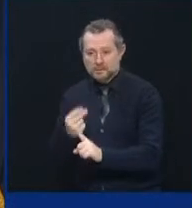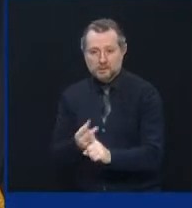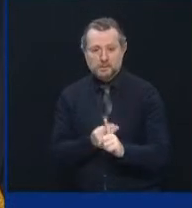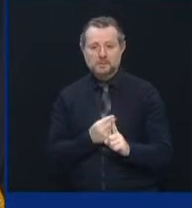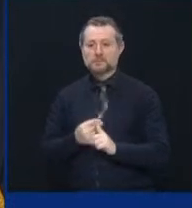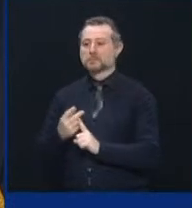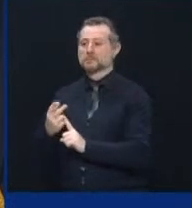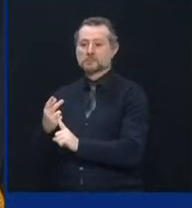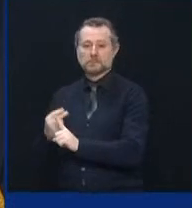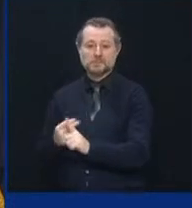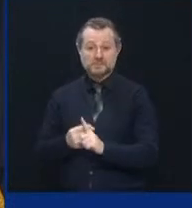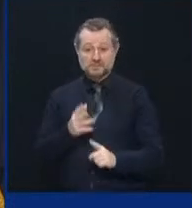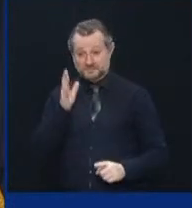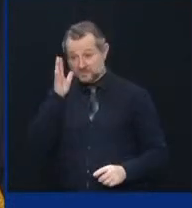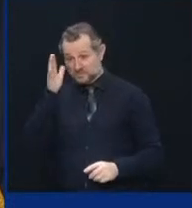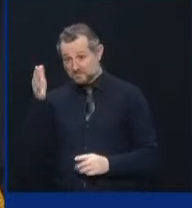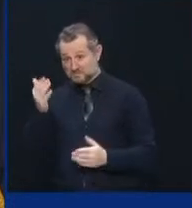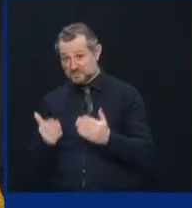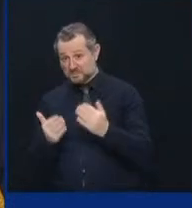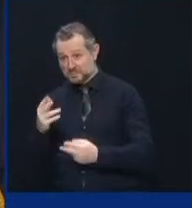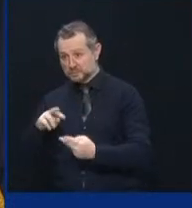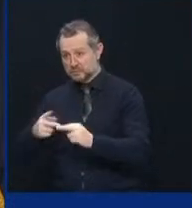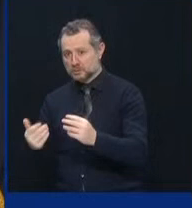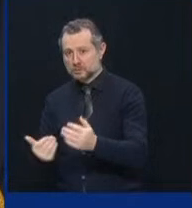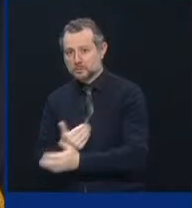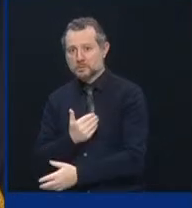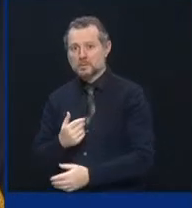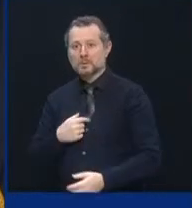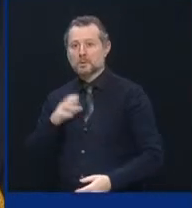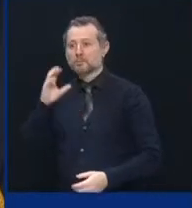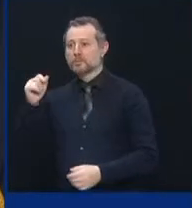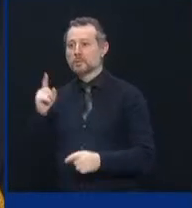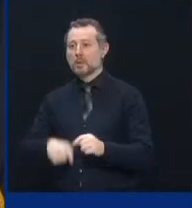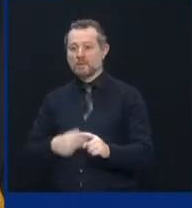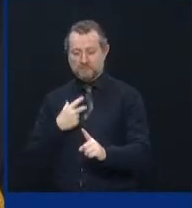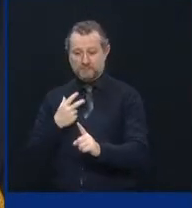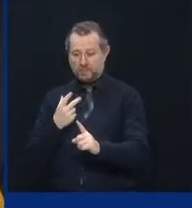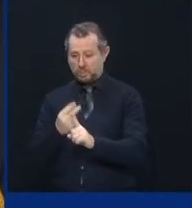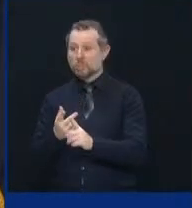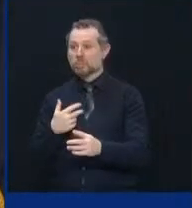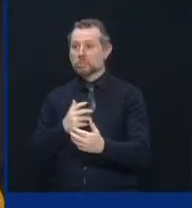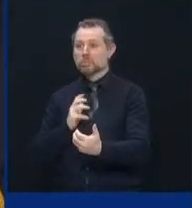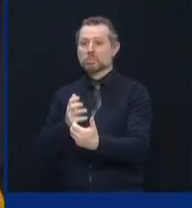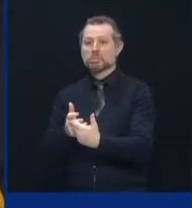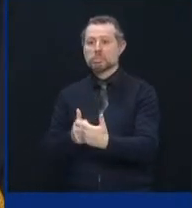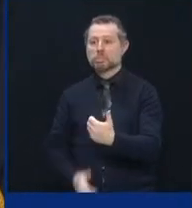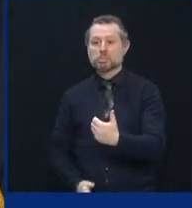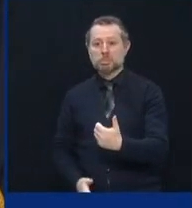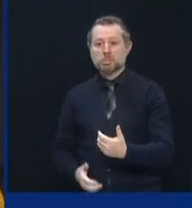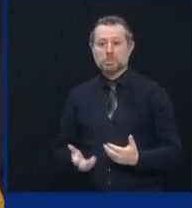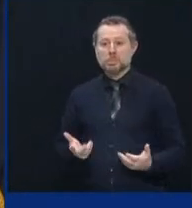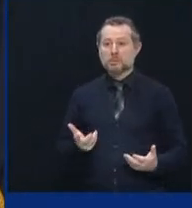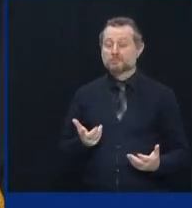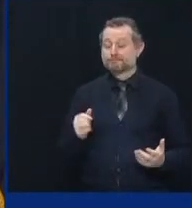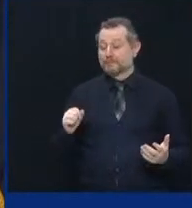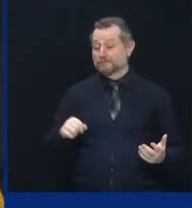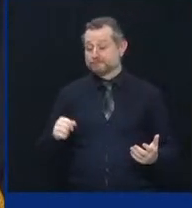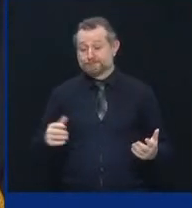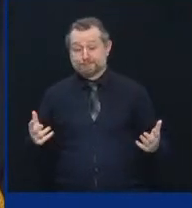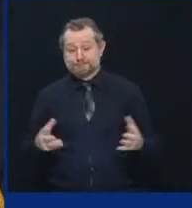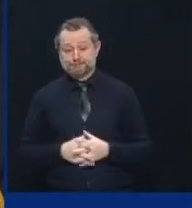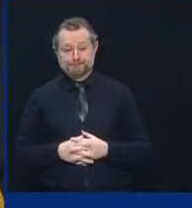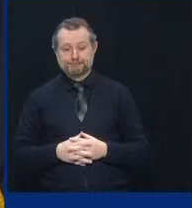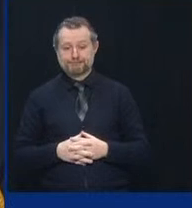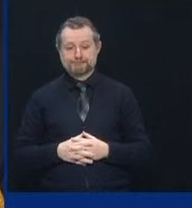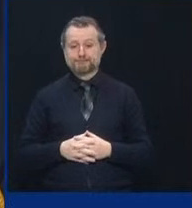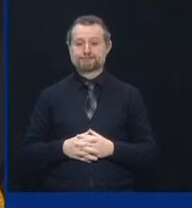that you can't vaccinate against. Yes. I mean, there's a scenario that says, don't get out of your